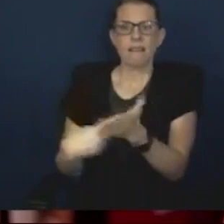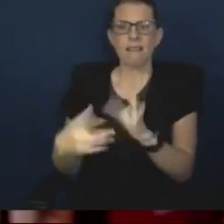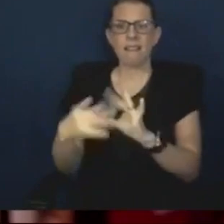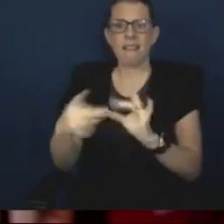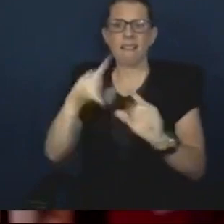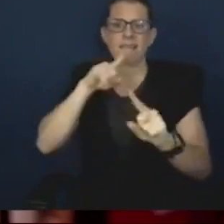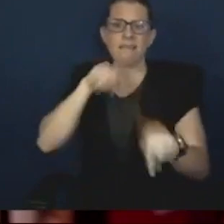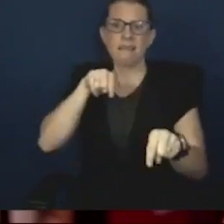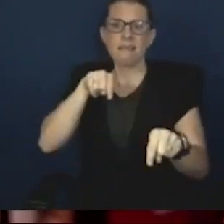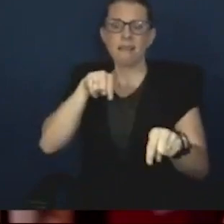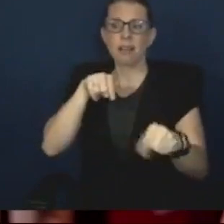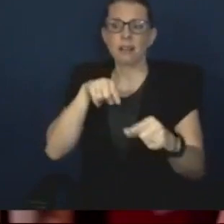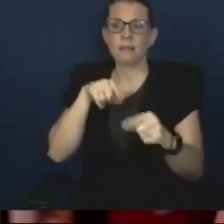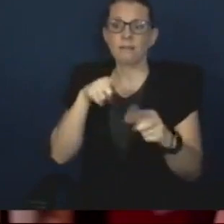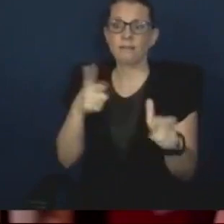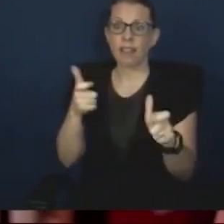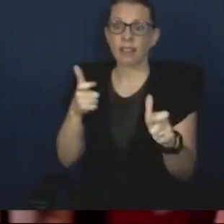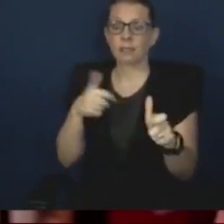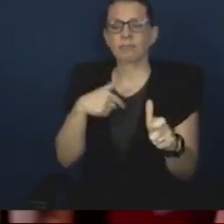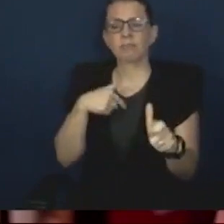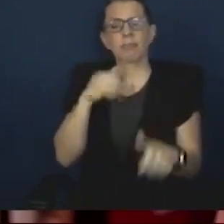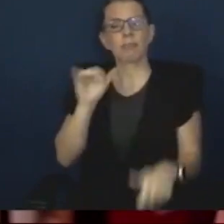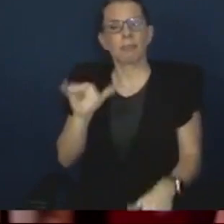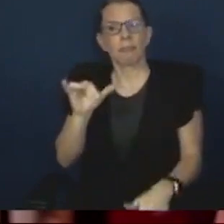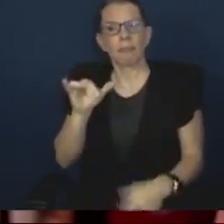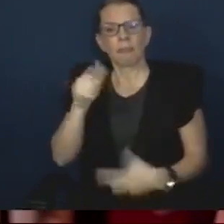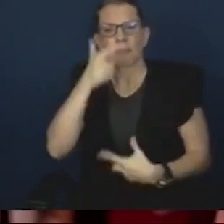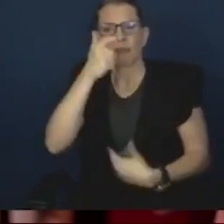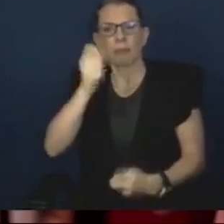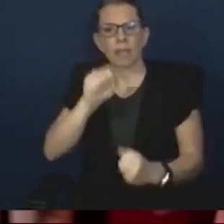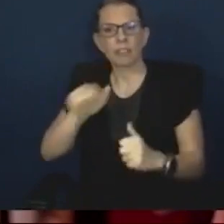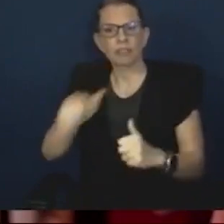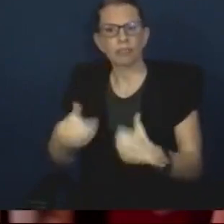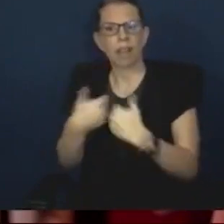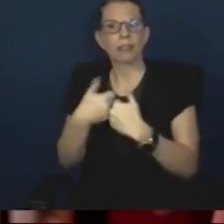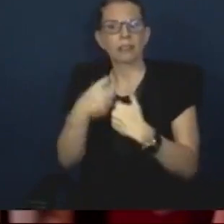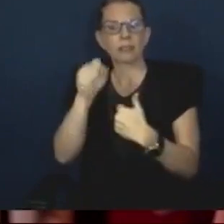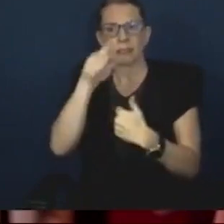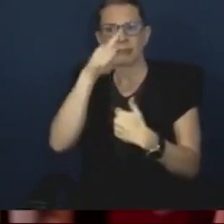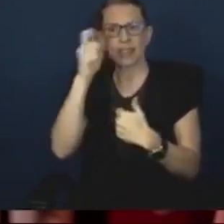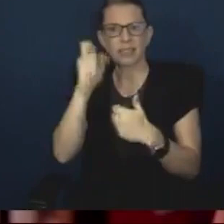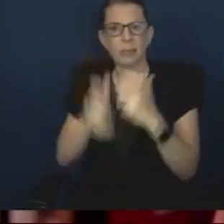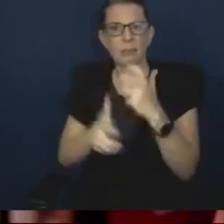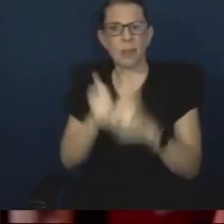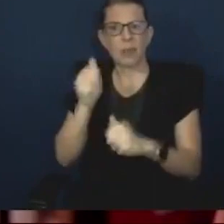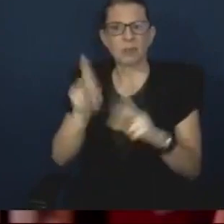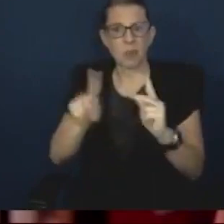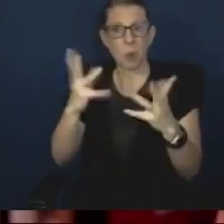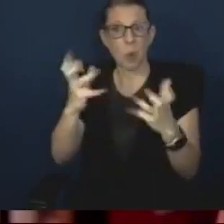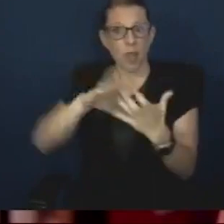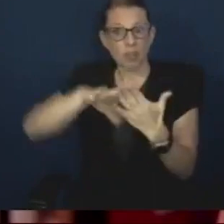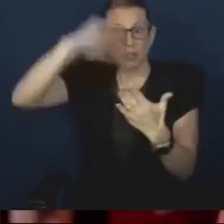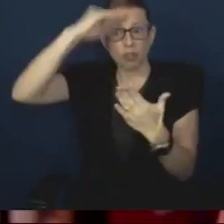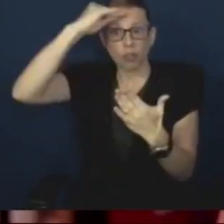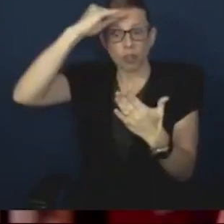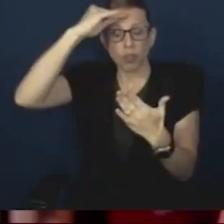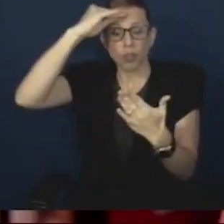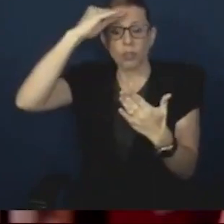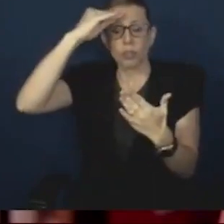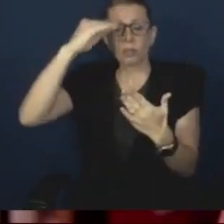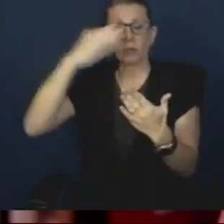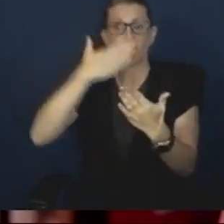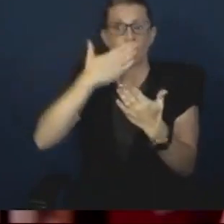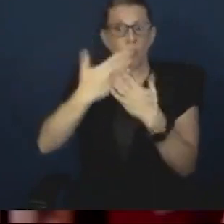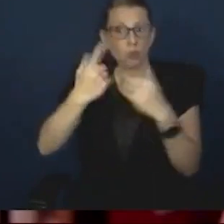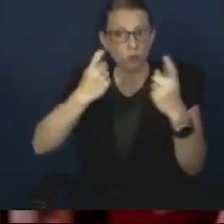you. So I find it quite interesting and challenging because most people want to learn. They have good